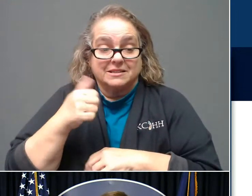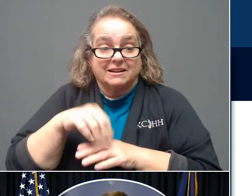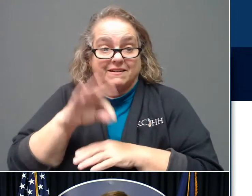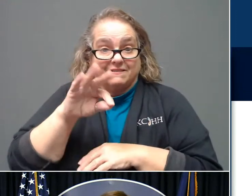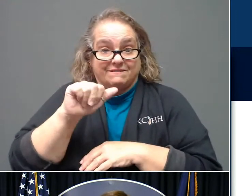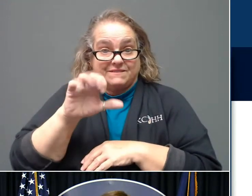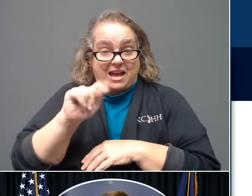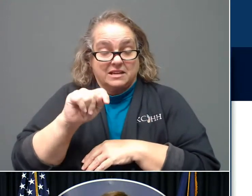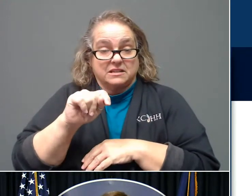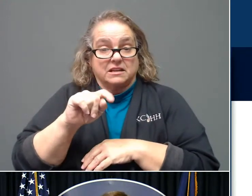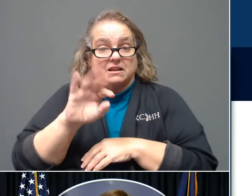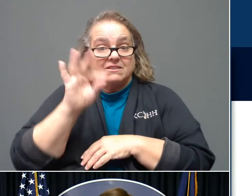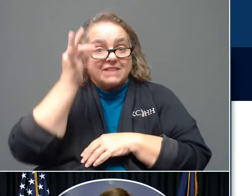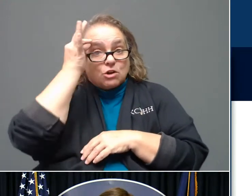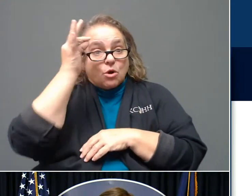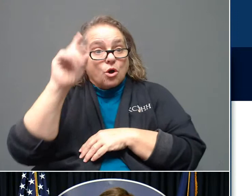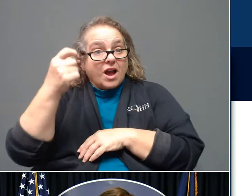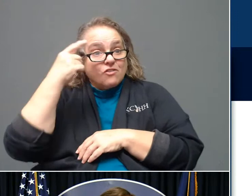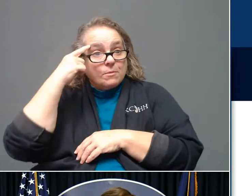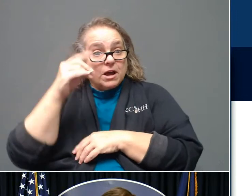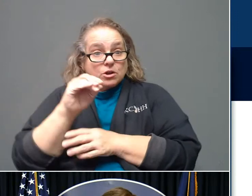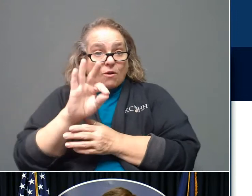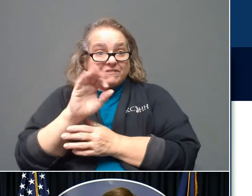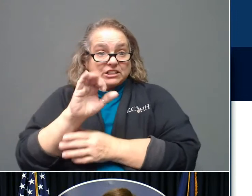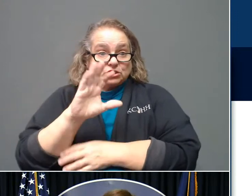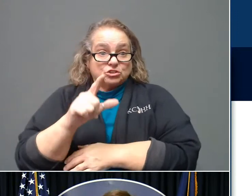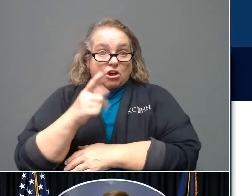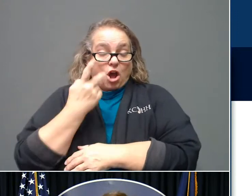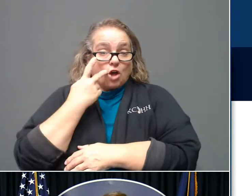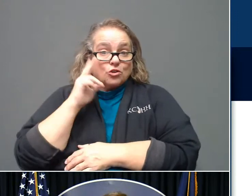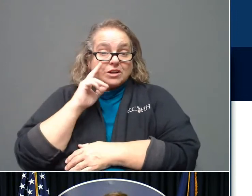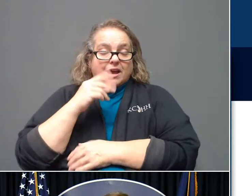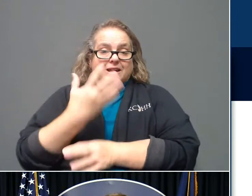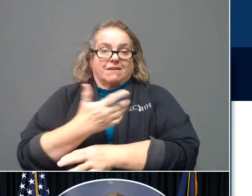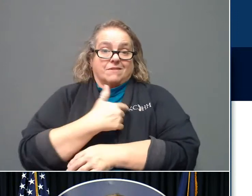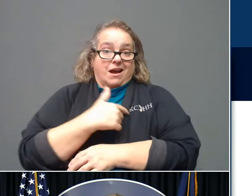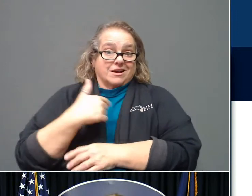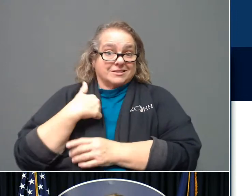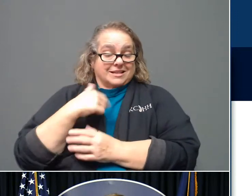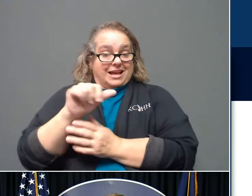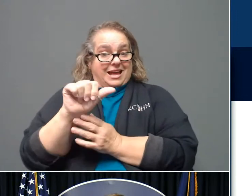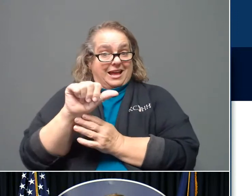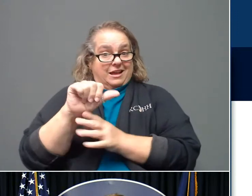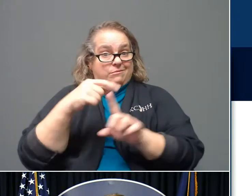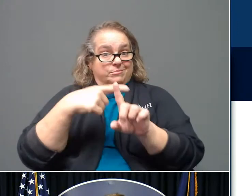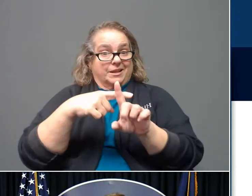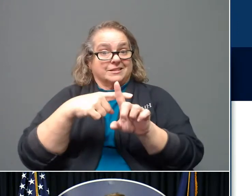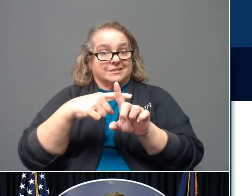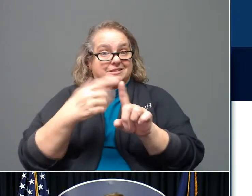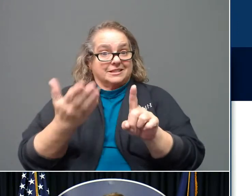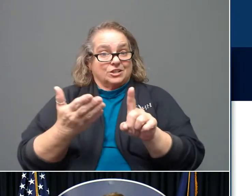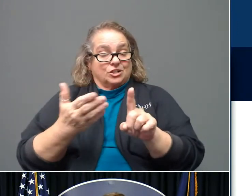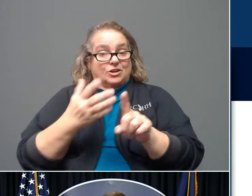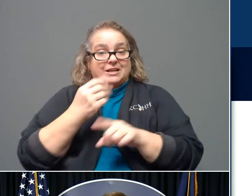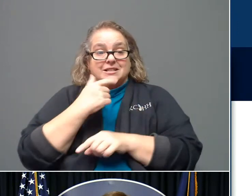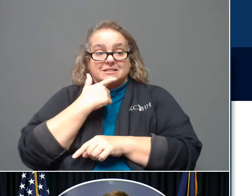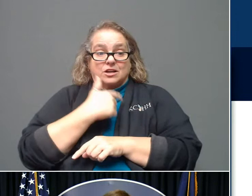on the phone with us the other day that gave us an A+, and may have mentioned best in our region